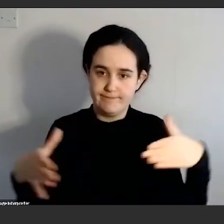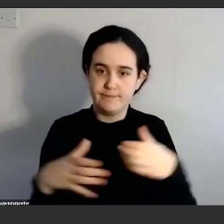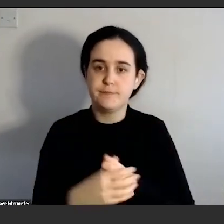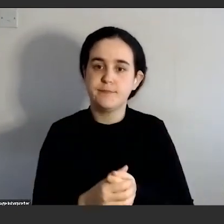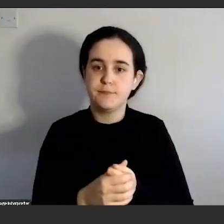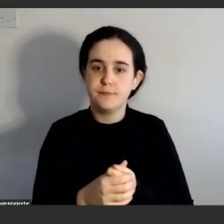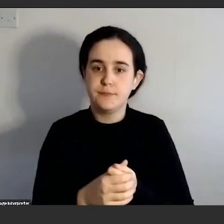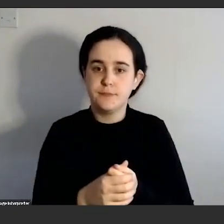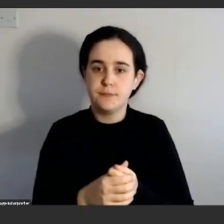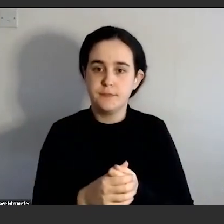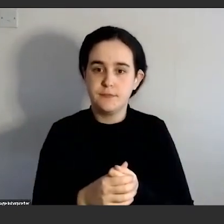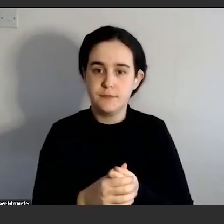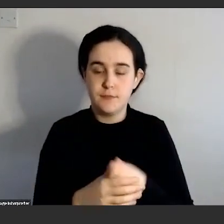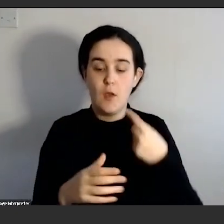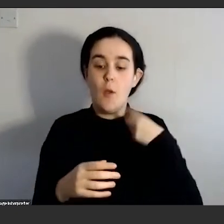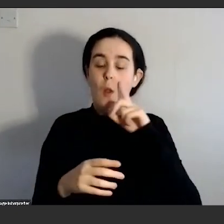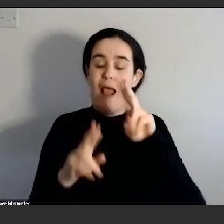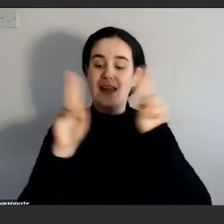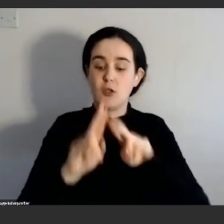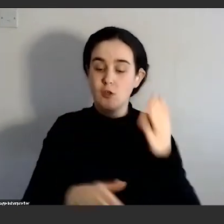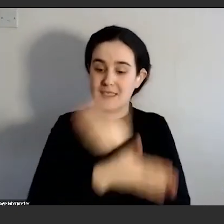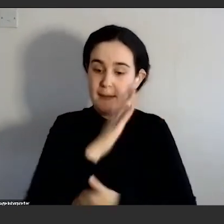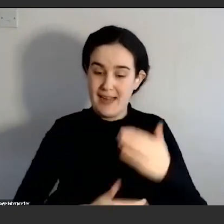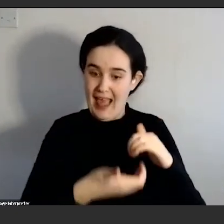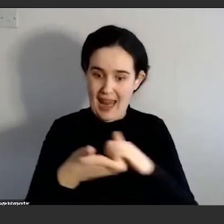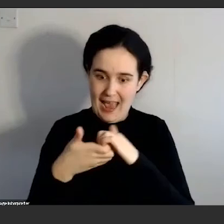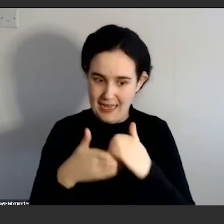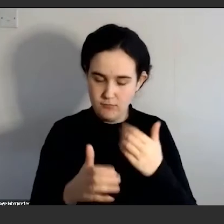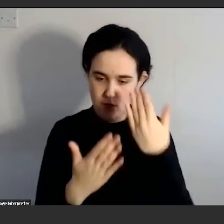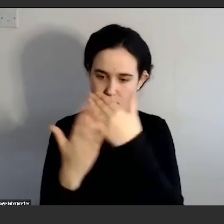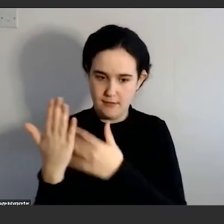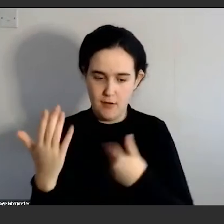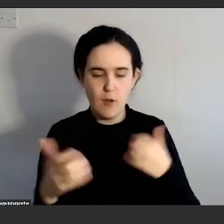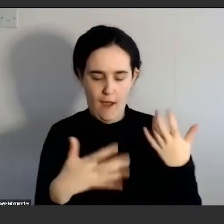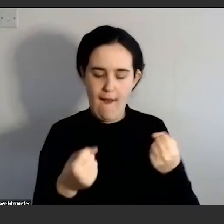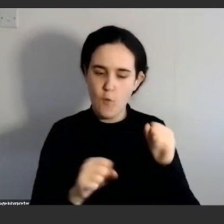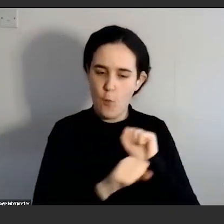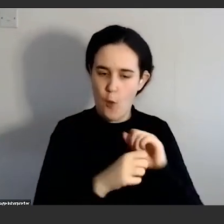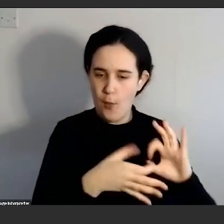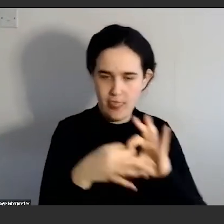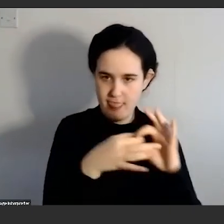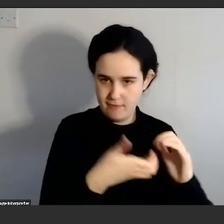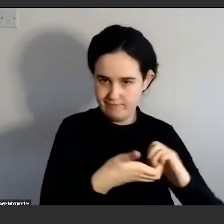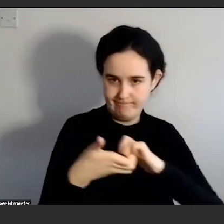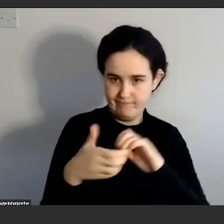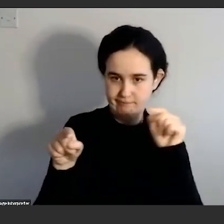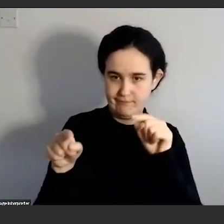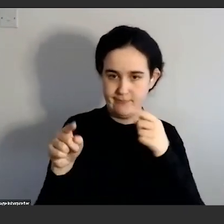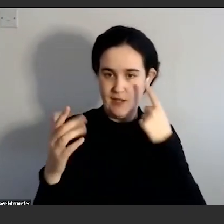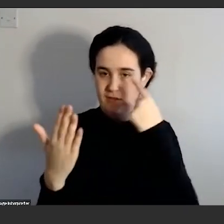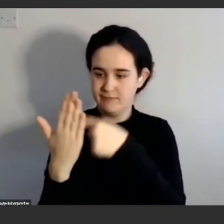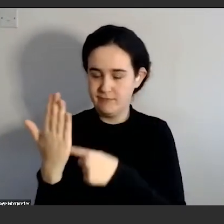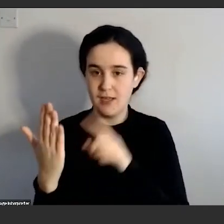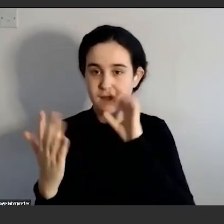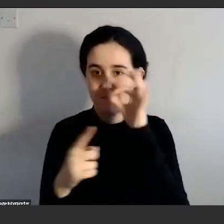because I guess I'm finding it a bit strange that I've been working in the field of disability inclusive health for maybe 10 years, but this is the first